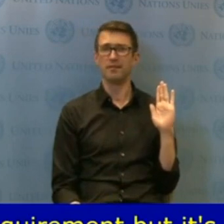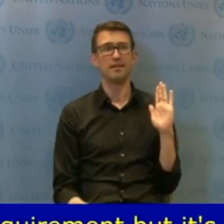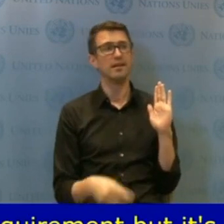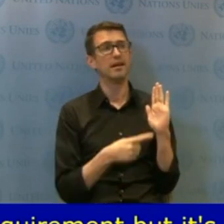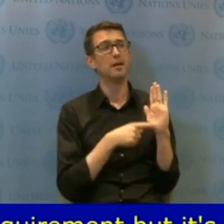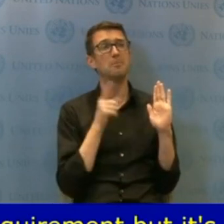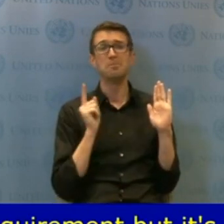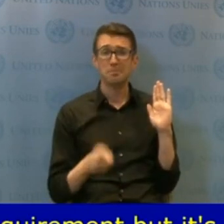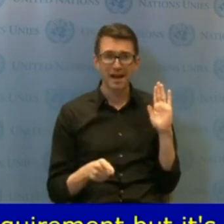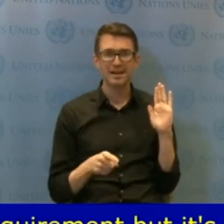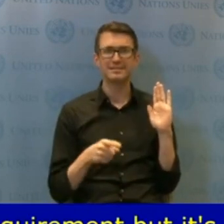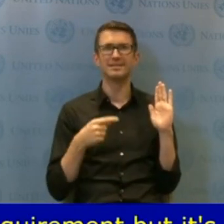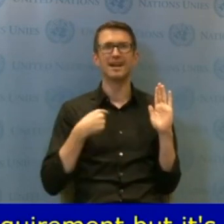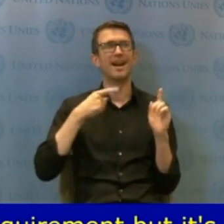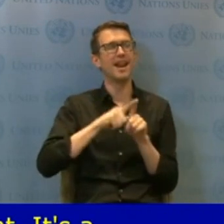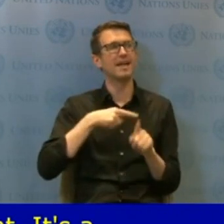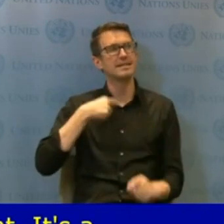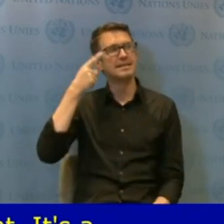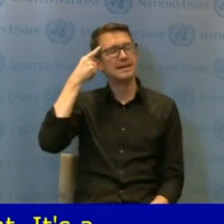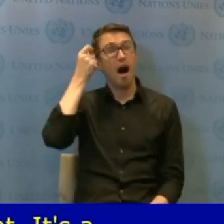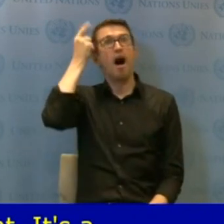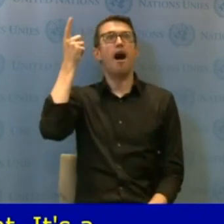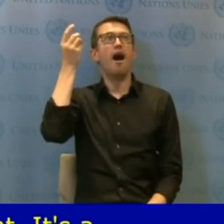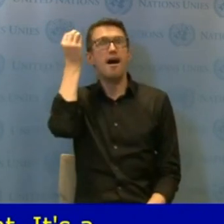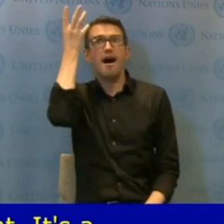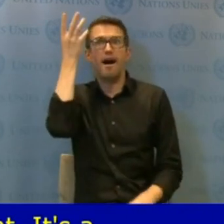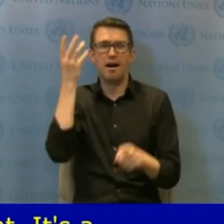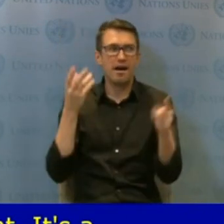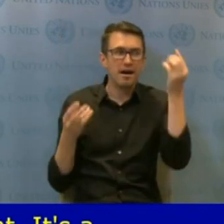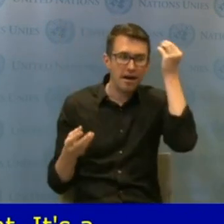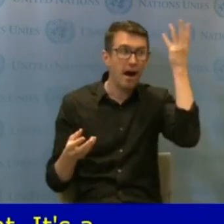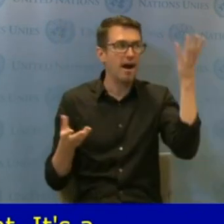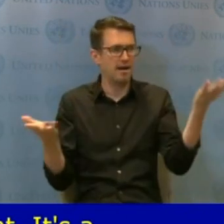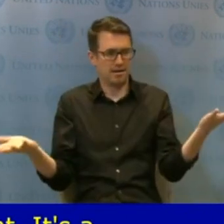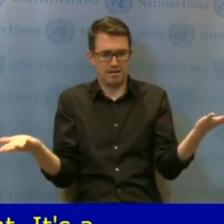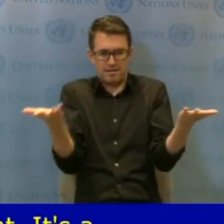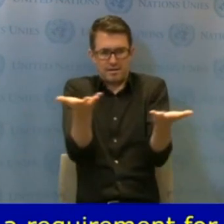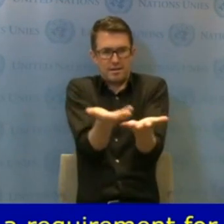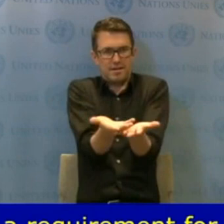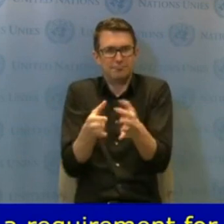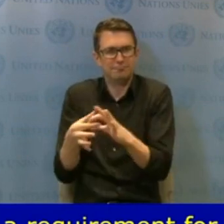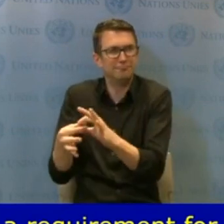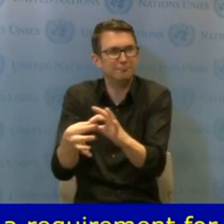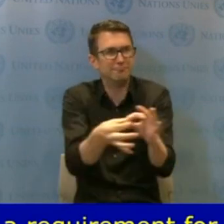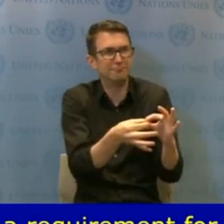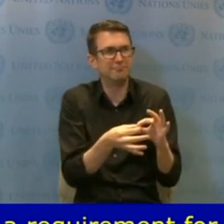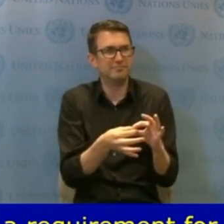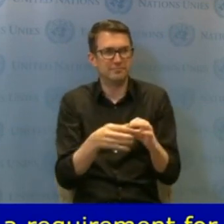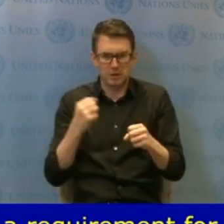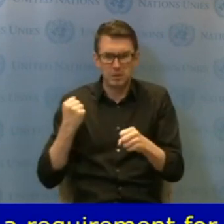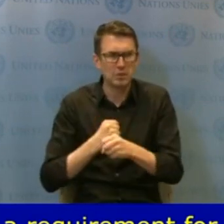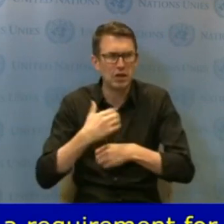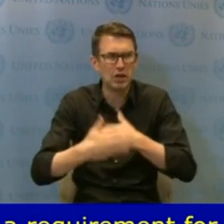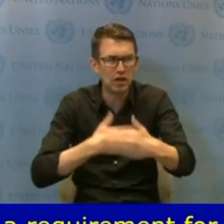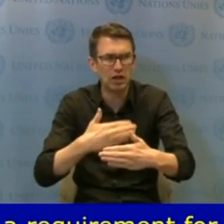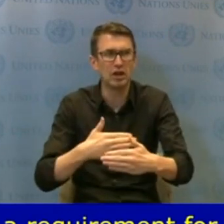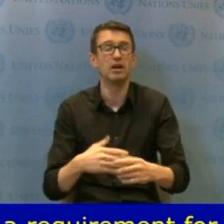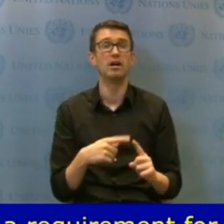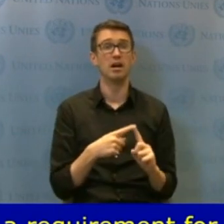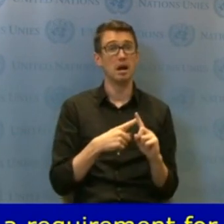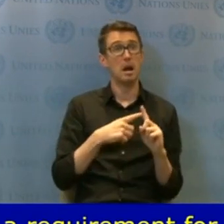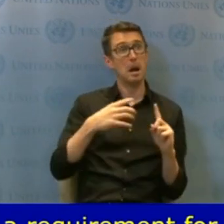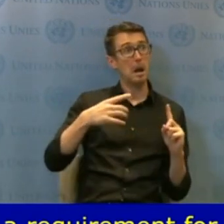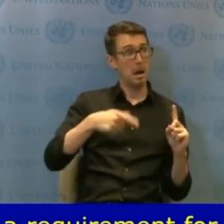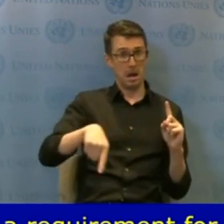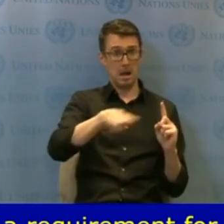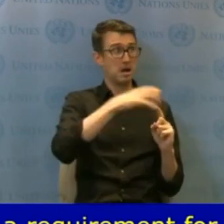requirement for coordinating budgets. It's a requirement for our partnerships. And that means that we